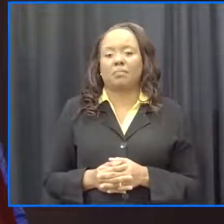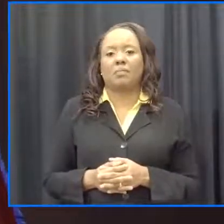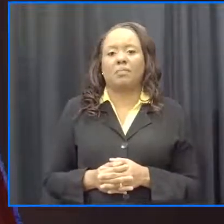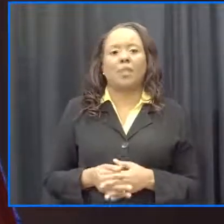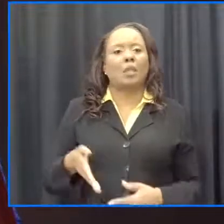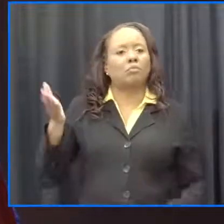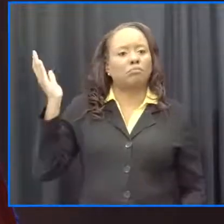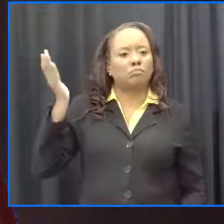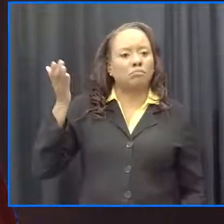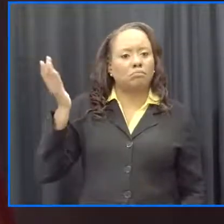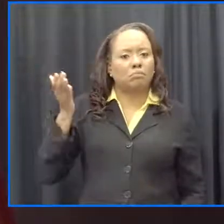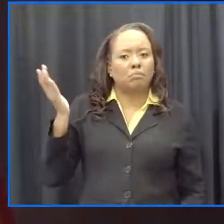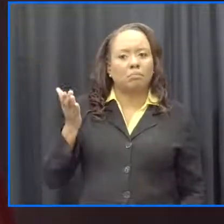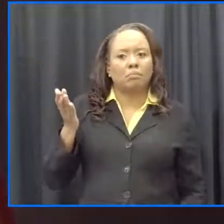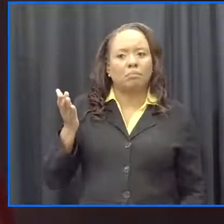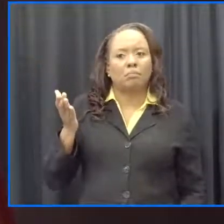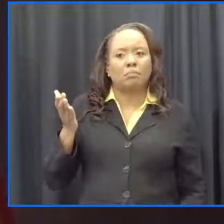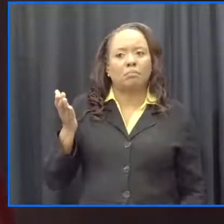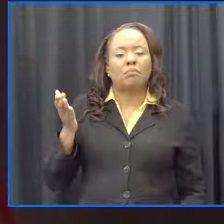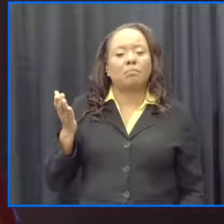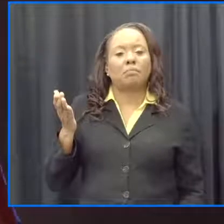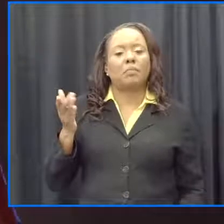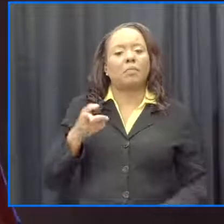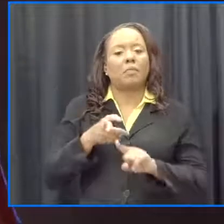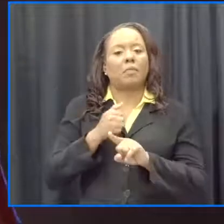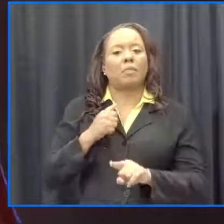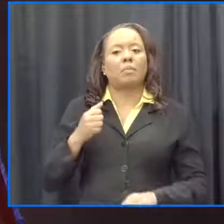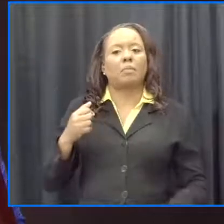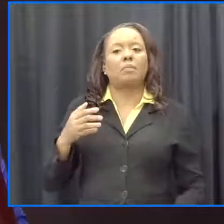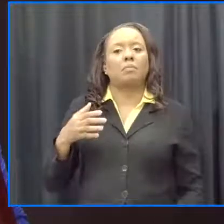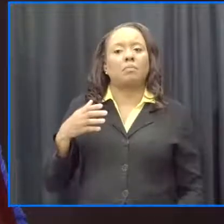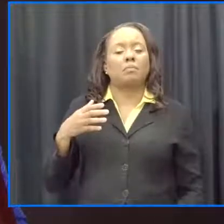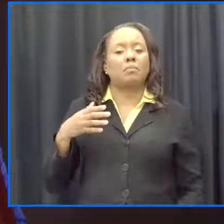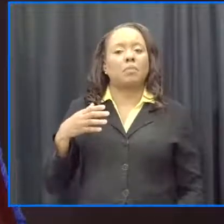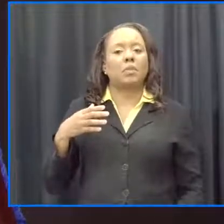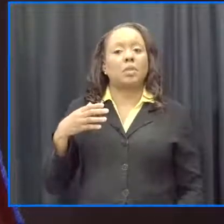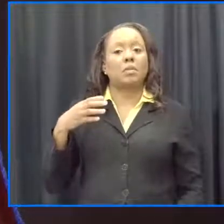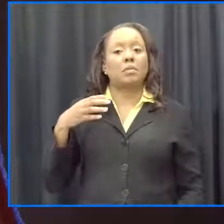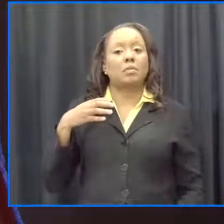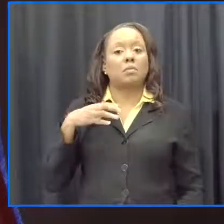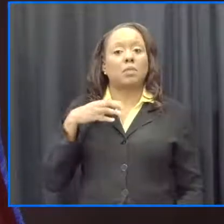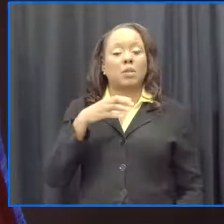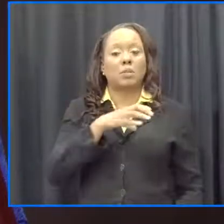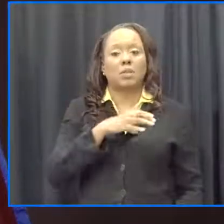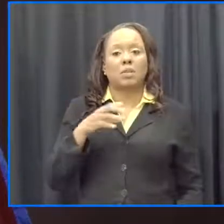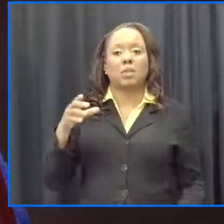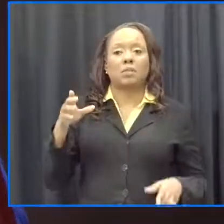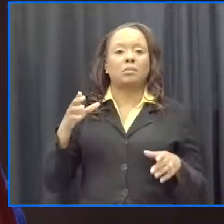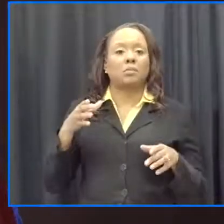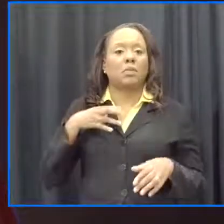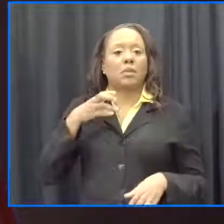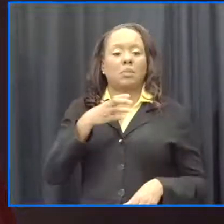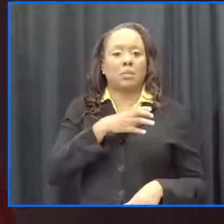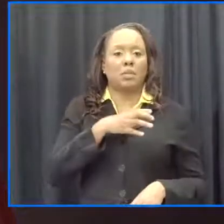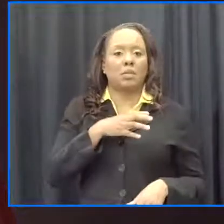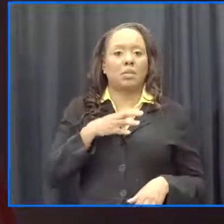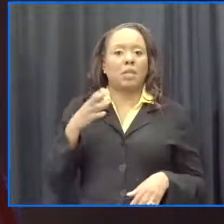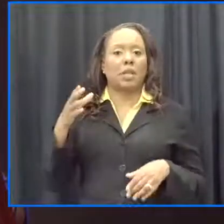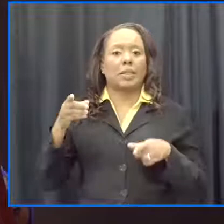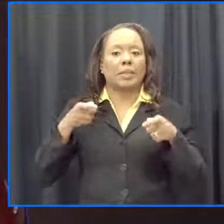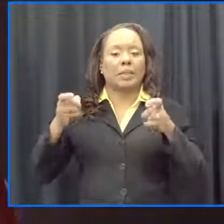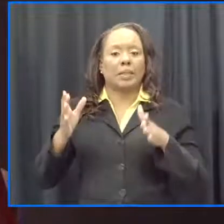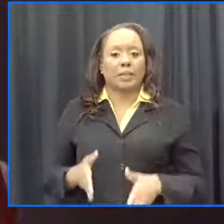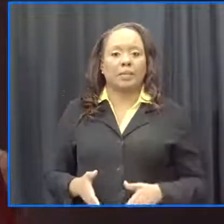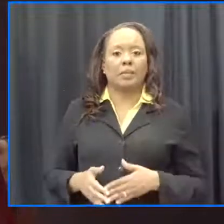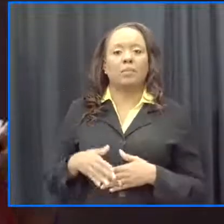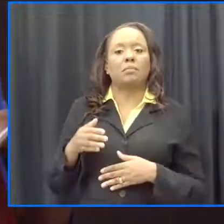say remarks, by the Commission's chairman, the Honorable Mr. Justice Christopher Blackman. Mr. Justice